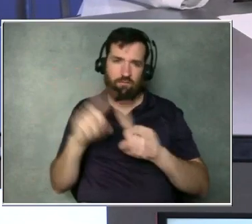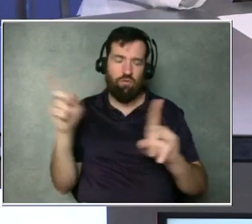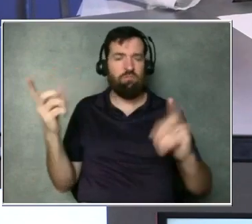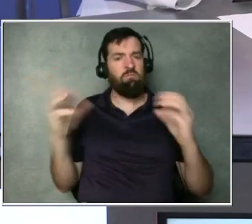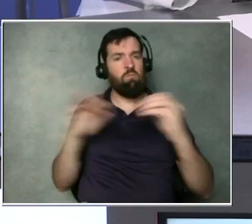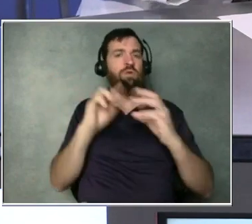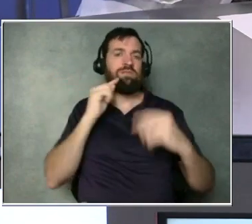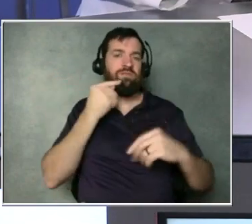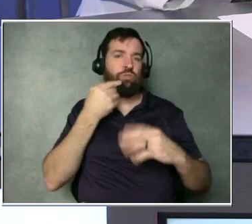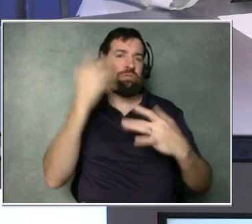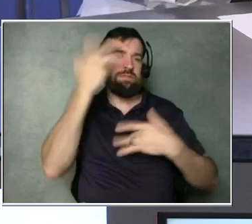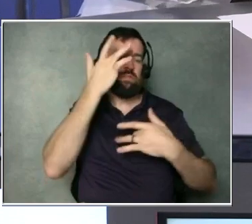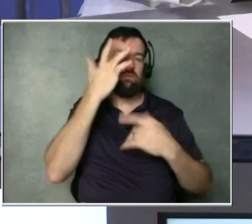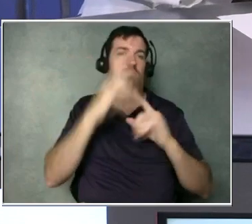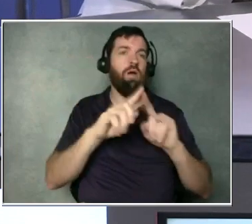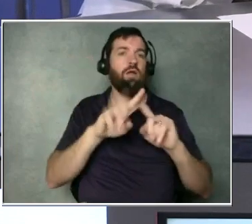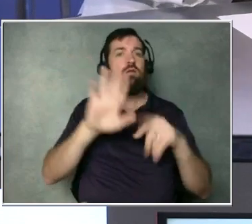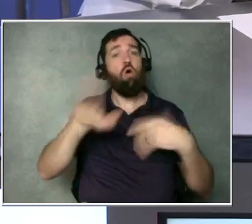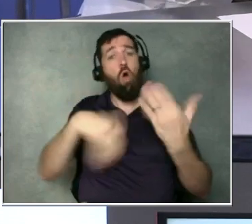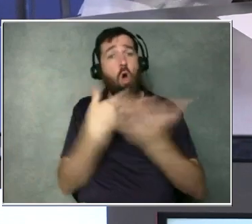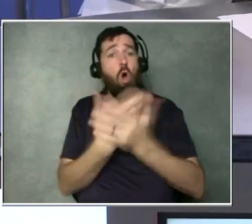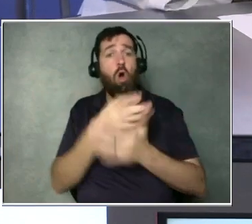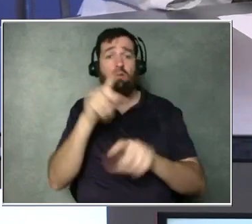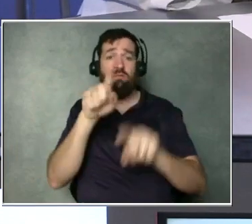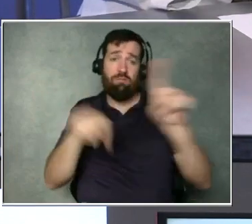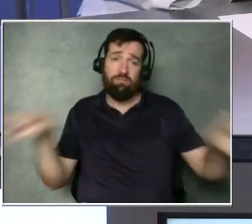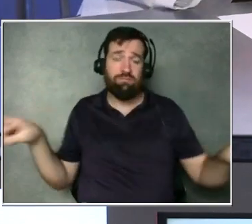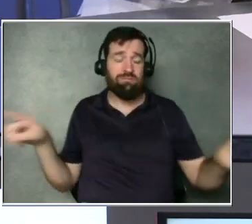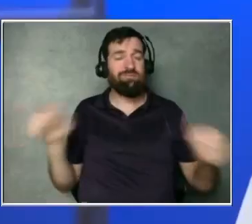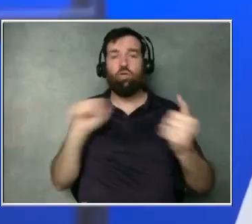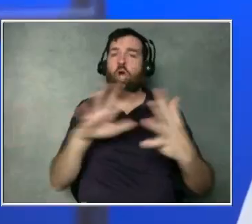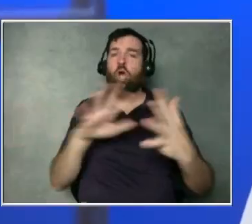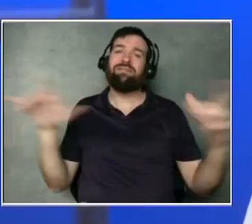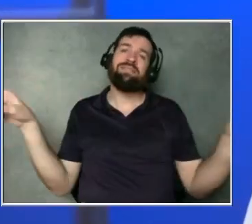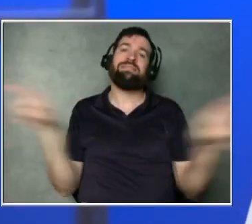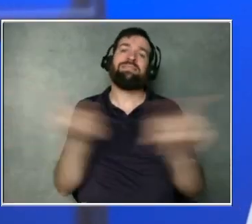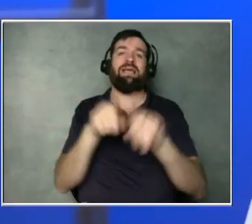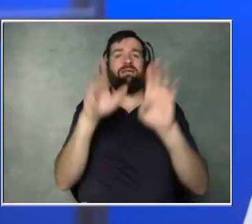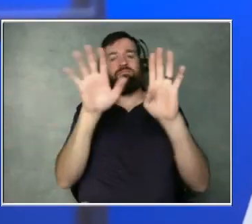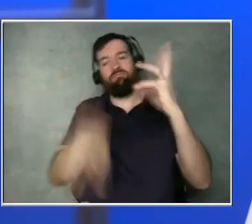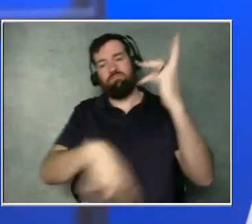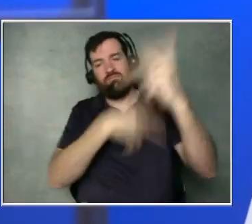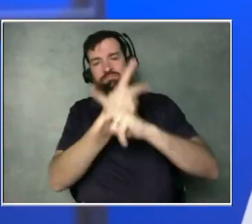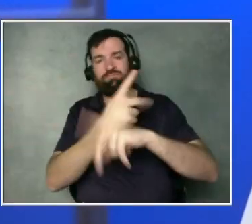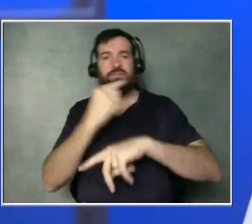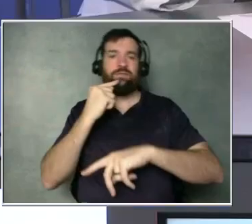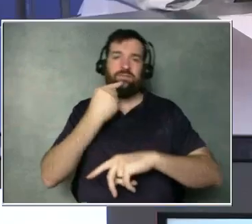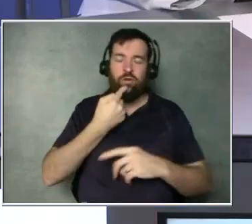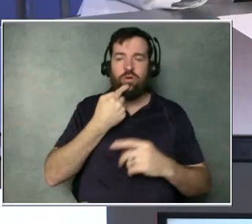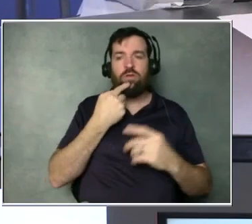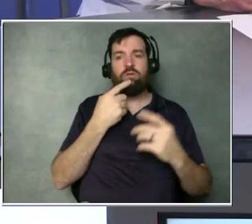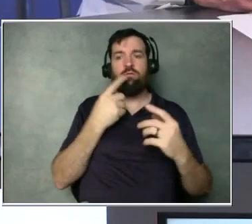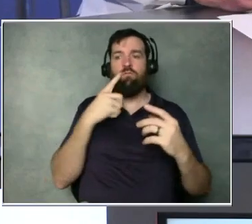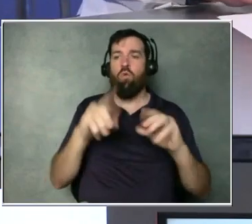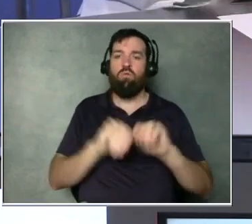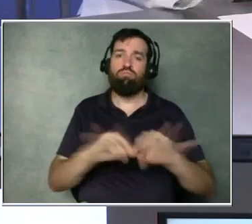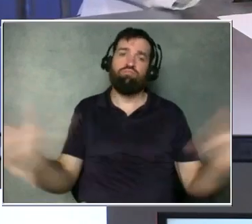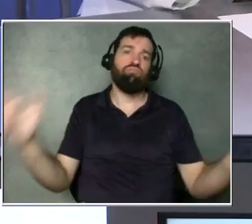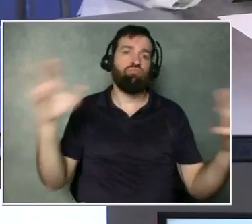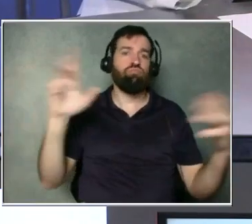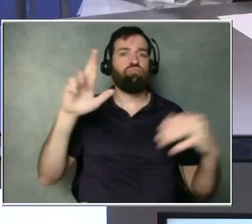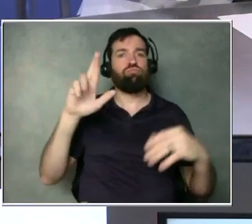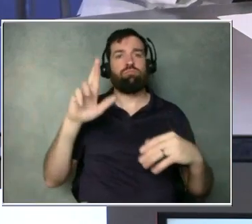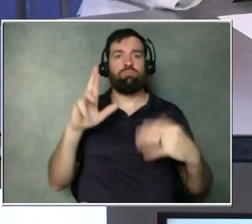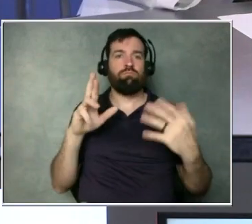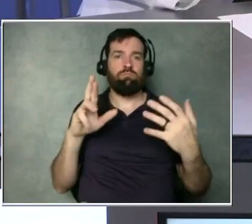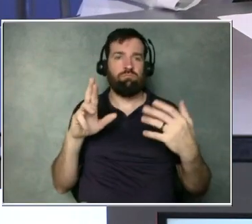disease, all of these variants have really caused the same spectrum of disease and severity and propensity to cause that severity. So we haven't